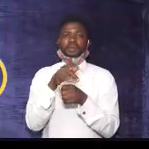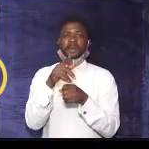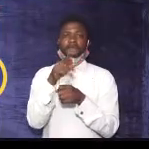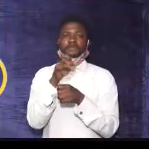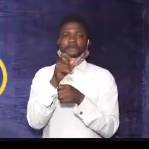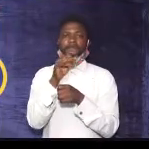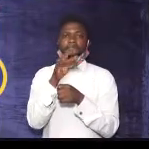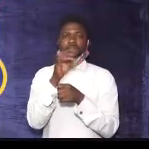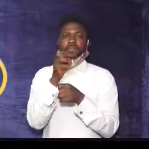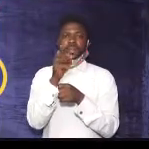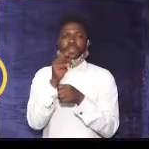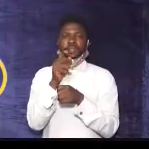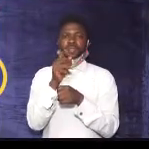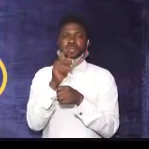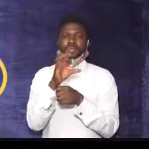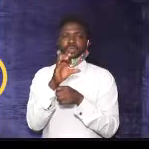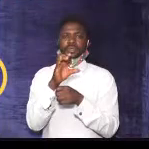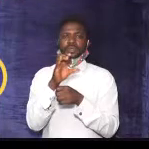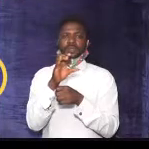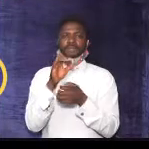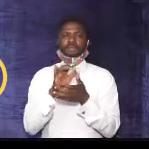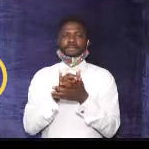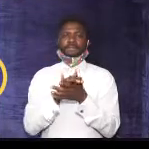coronavirus pandemic.